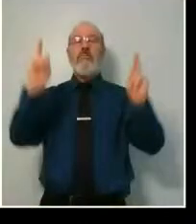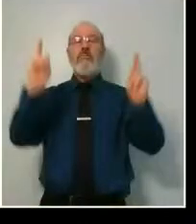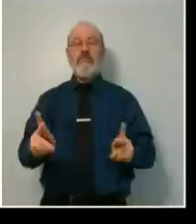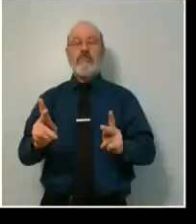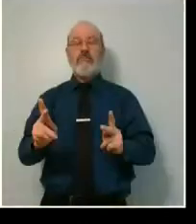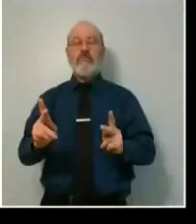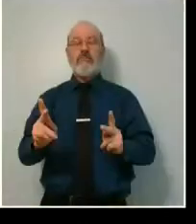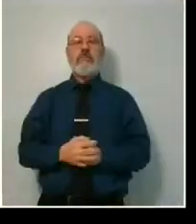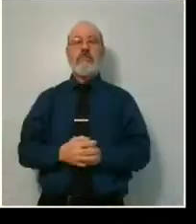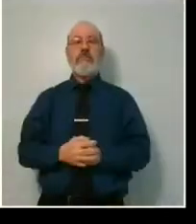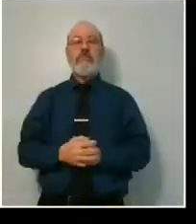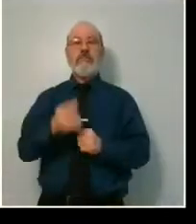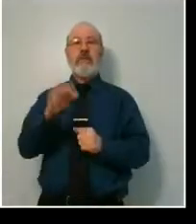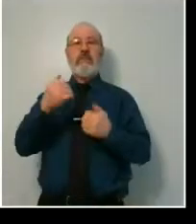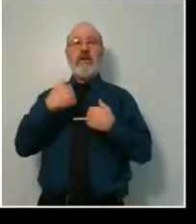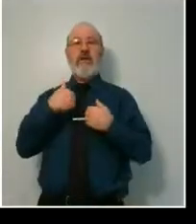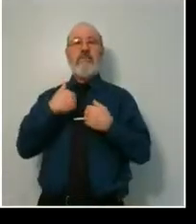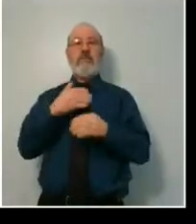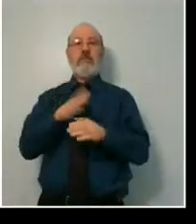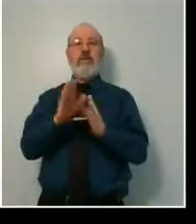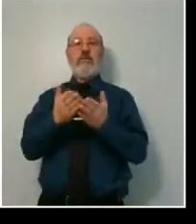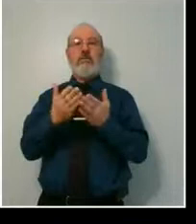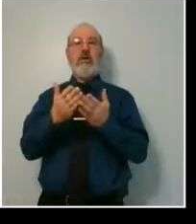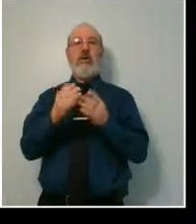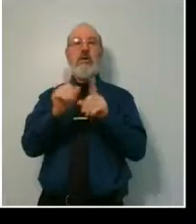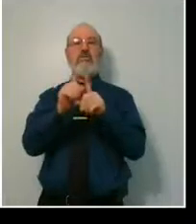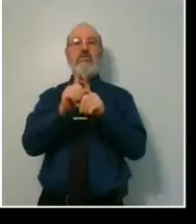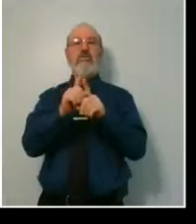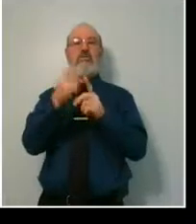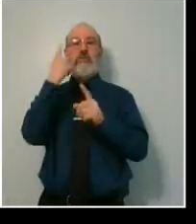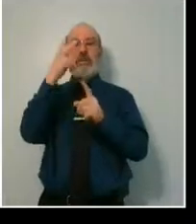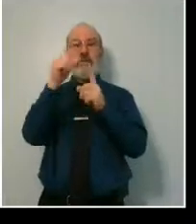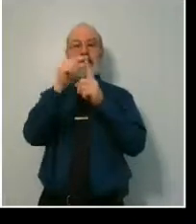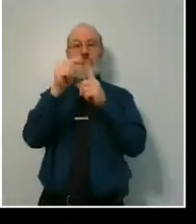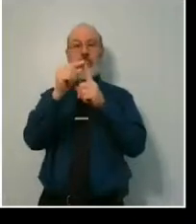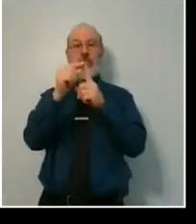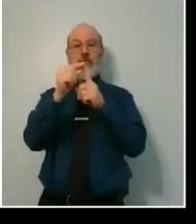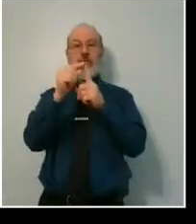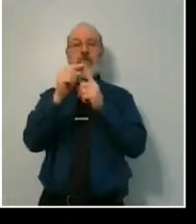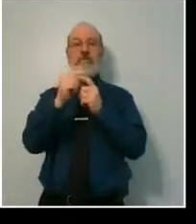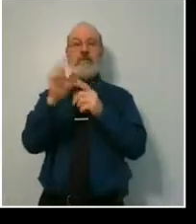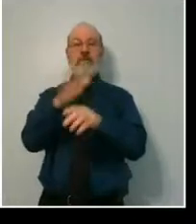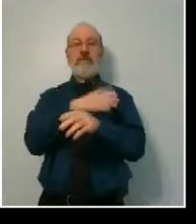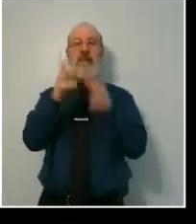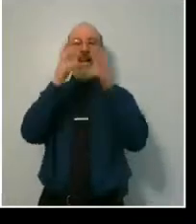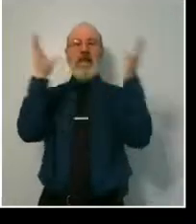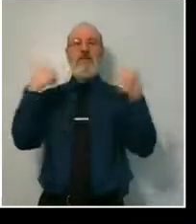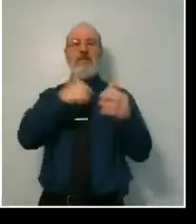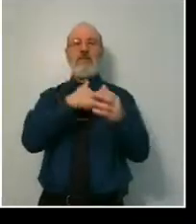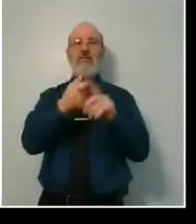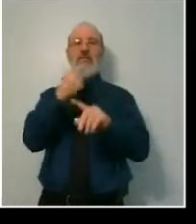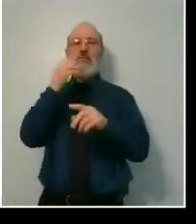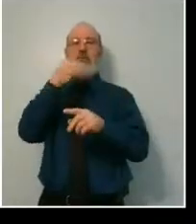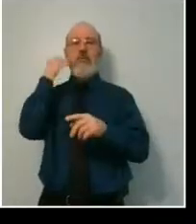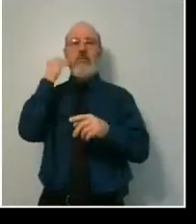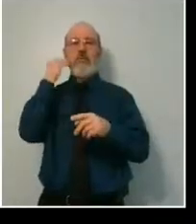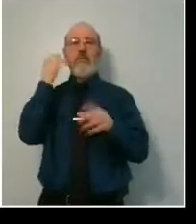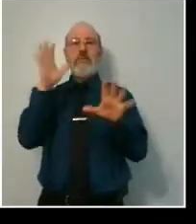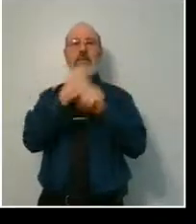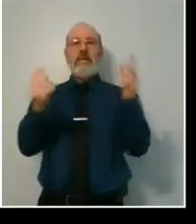lyrics will be on the screen for you. Sing it out nice and loud with us from your home, saved by the blood of the crucified one.